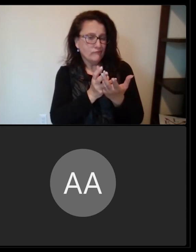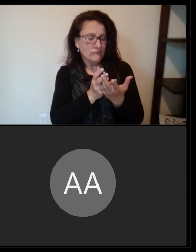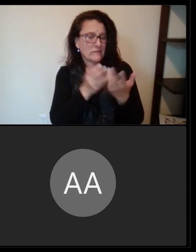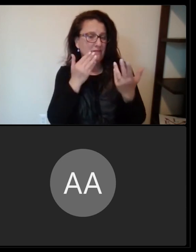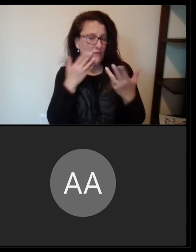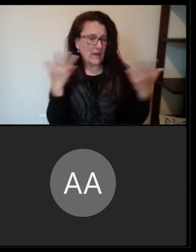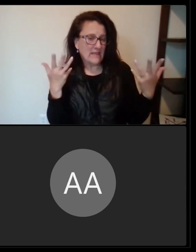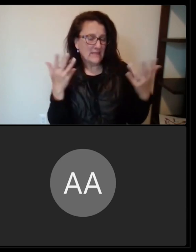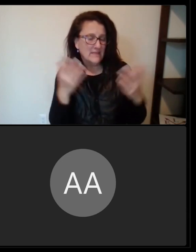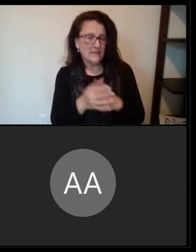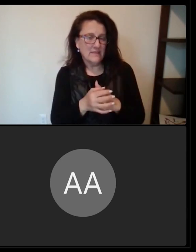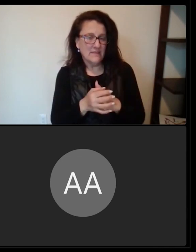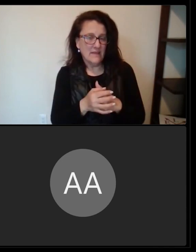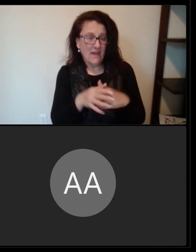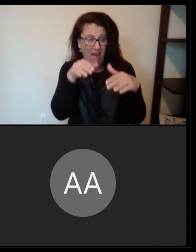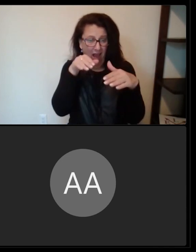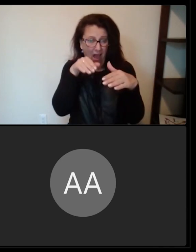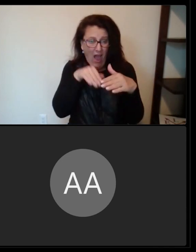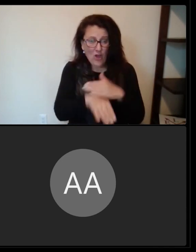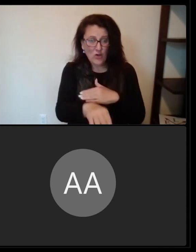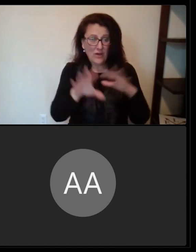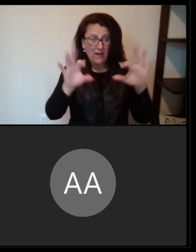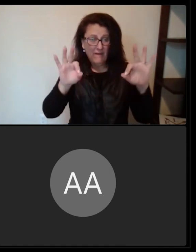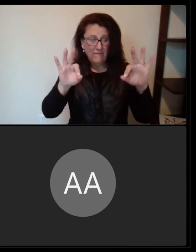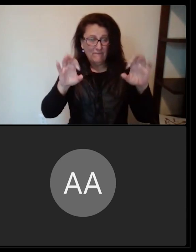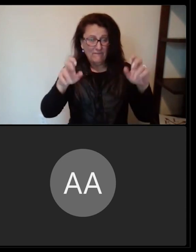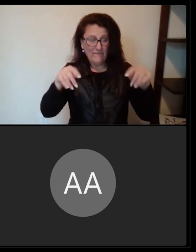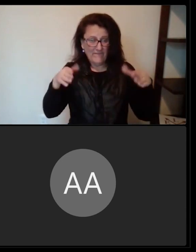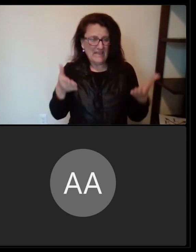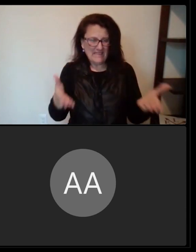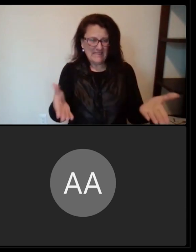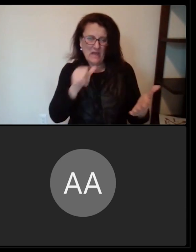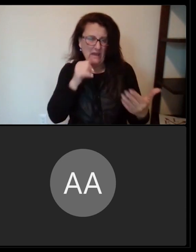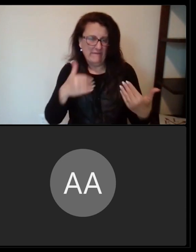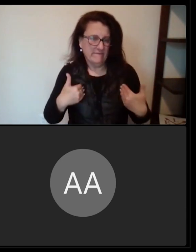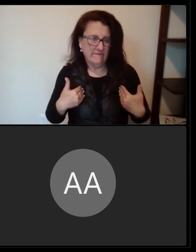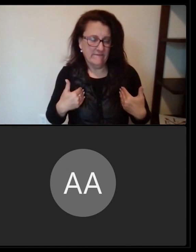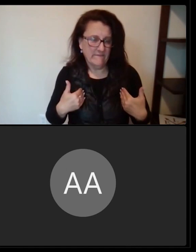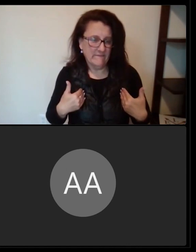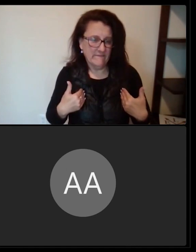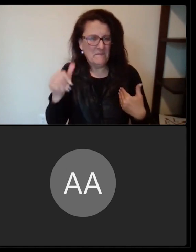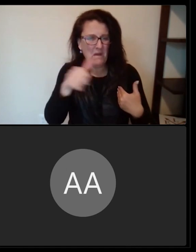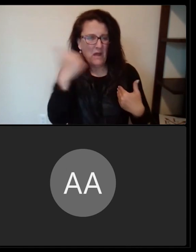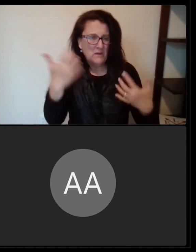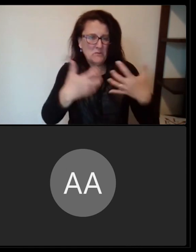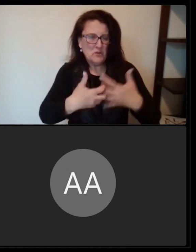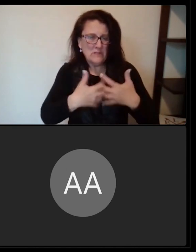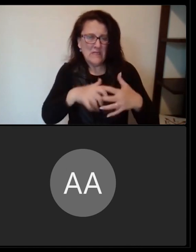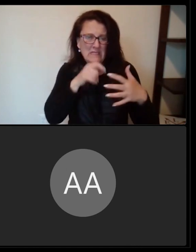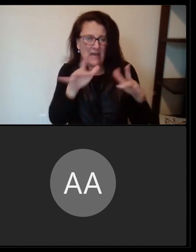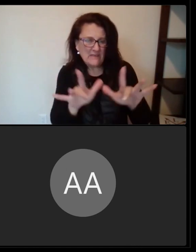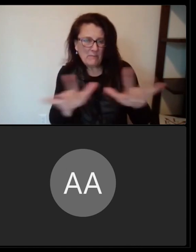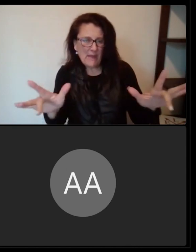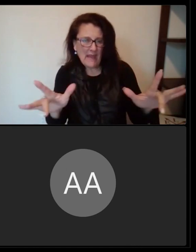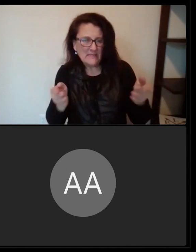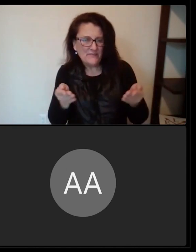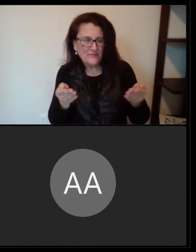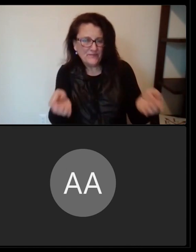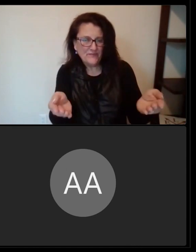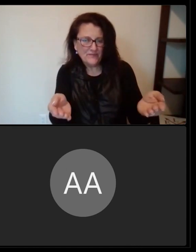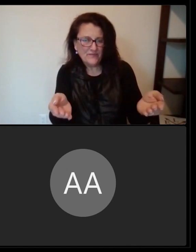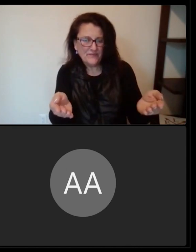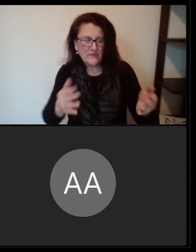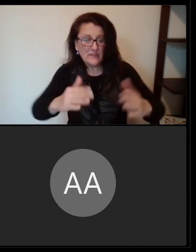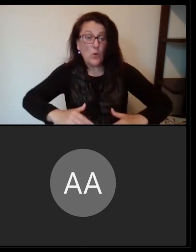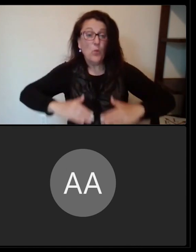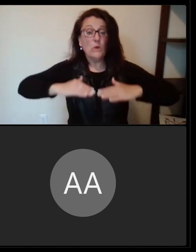there is no space under there, just like there is currently no space under either of the other machines. It's designed to be at